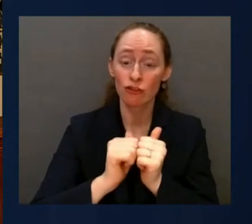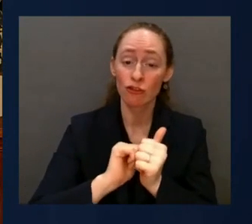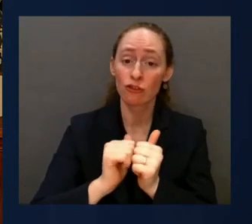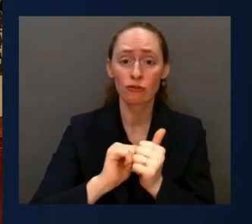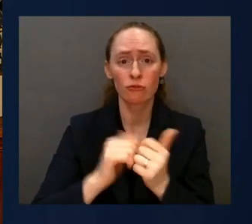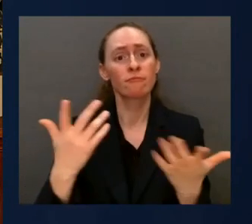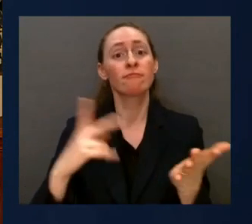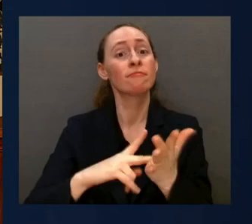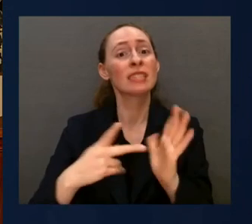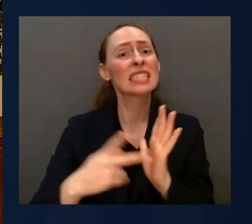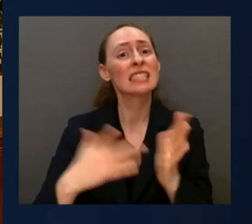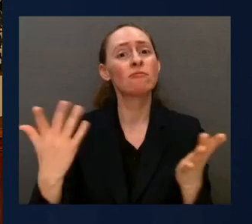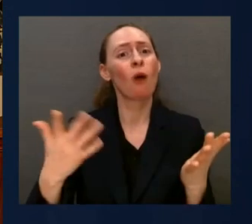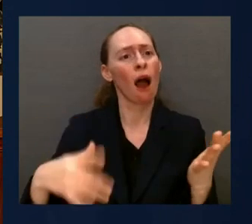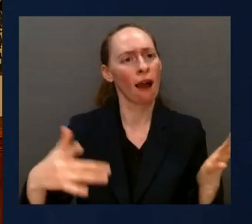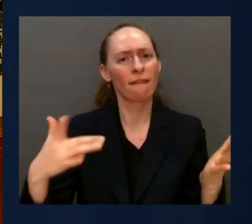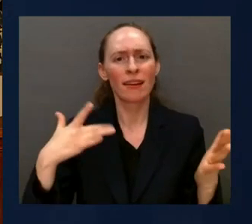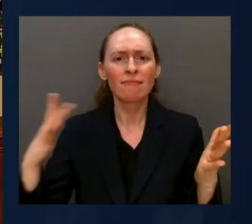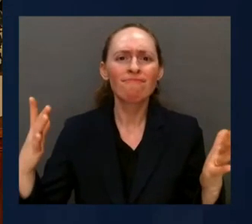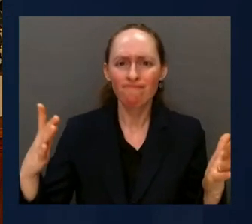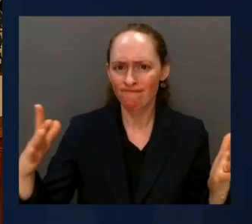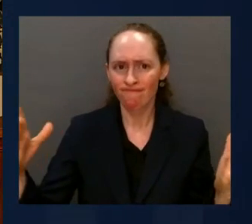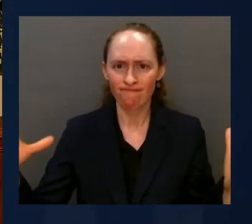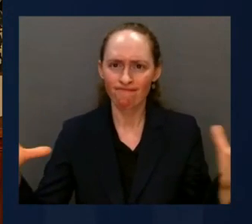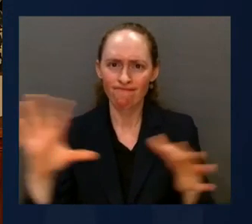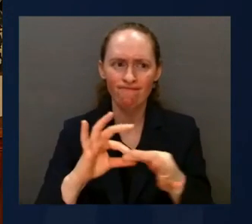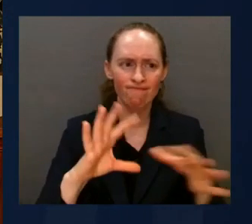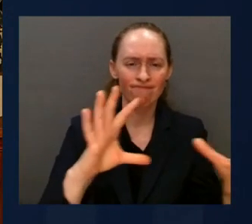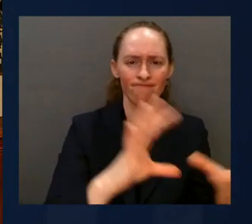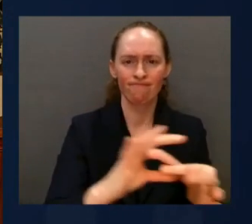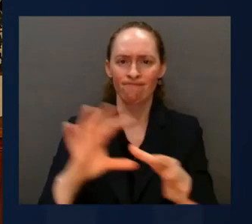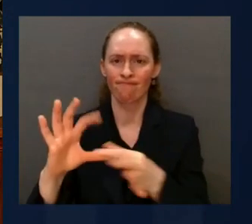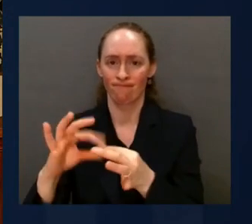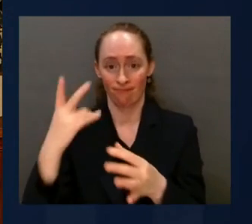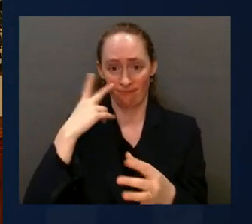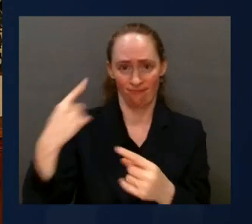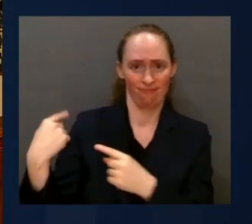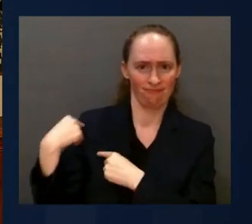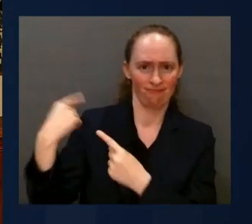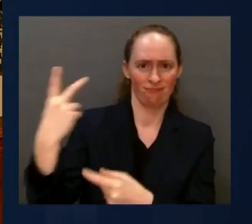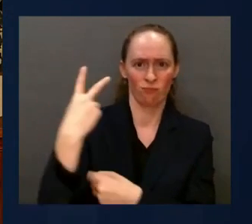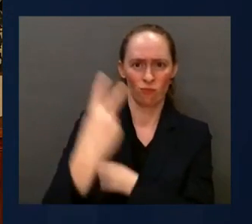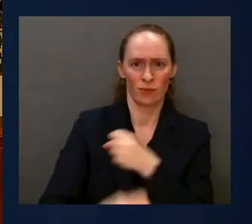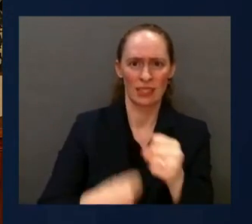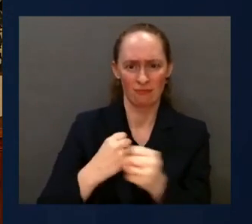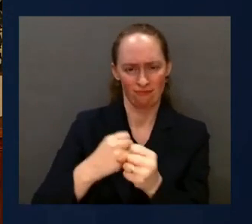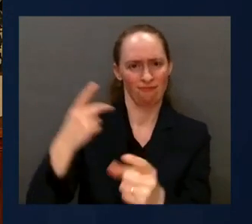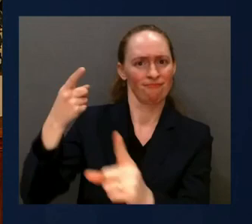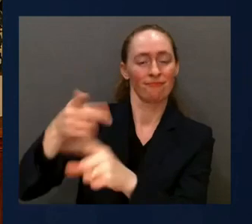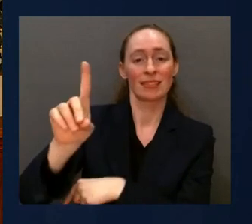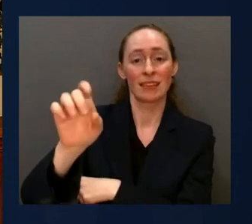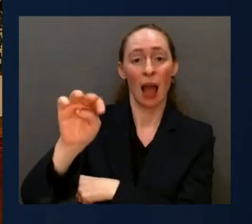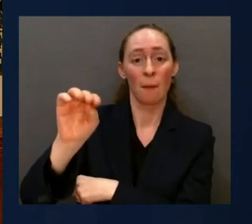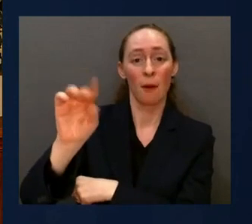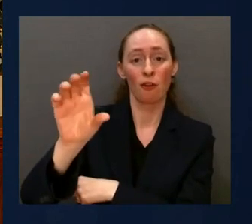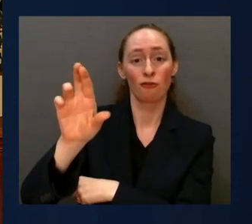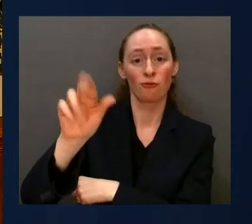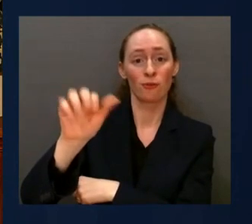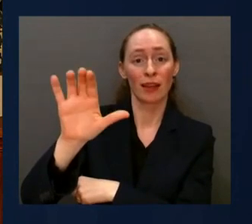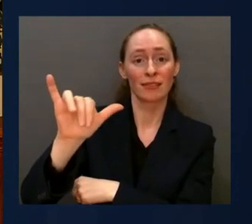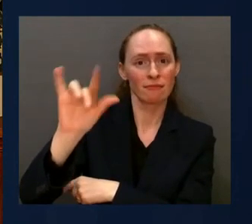in the past 2 years, democracies have become stronger, not weaker. Autocracy has grown weaker, not stronger. Name me a world